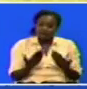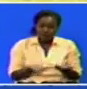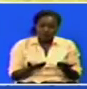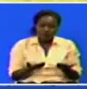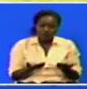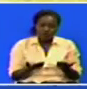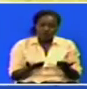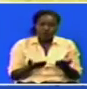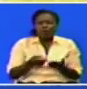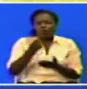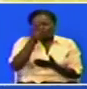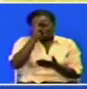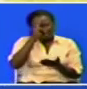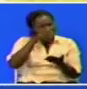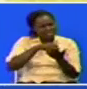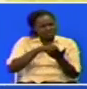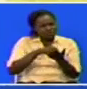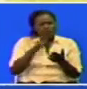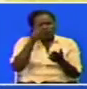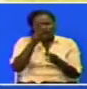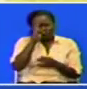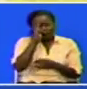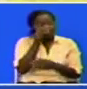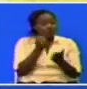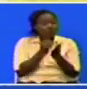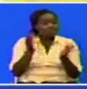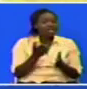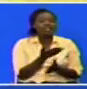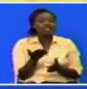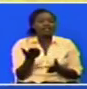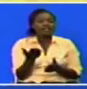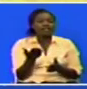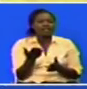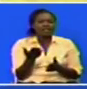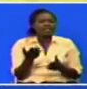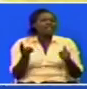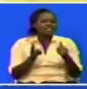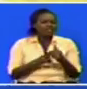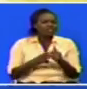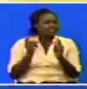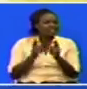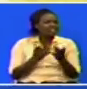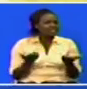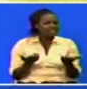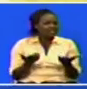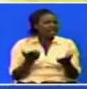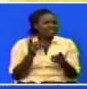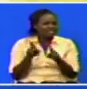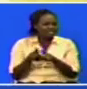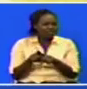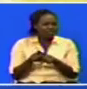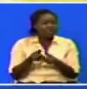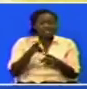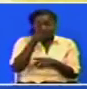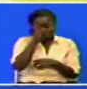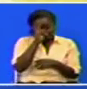our whole police station be manned by just 1 police officer when in the Amari we had 7 guns? We also found out that in that police